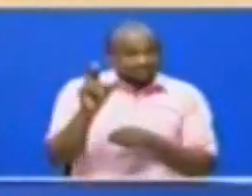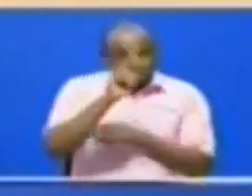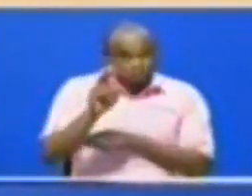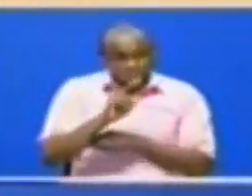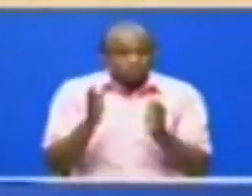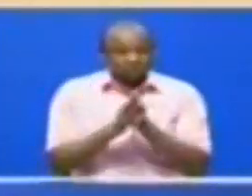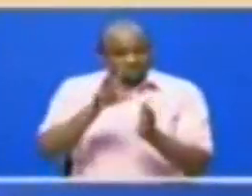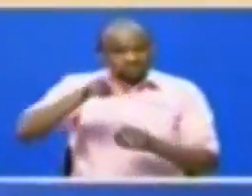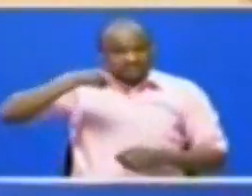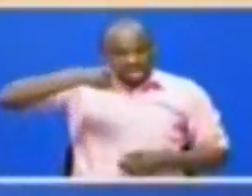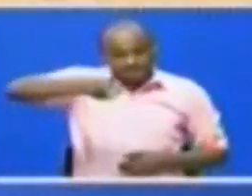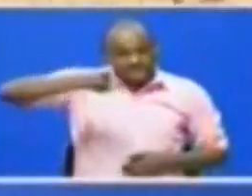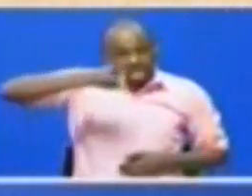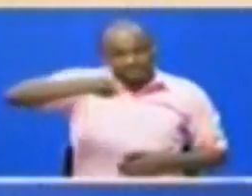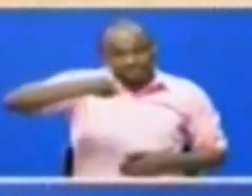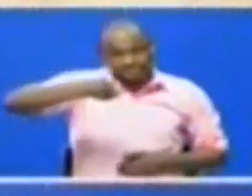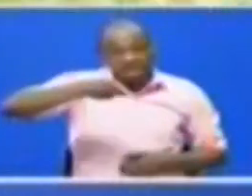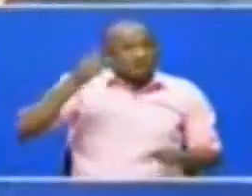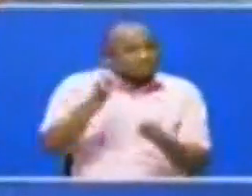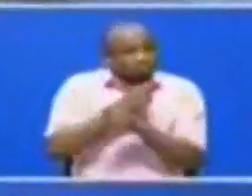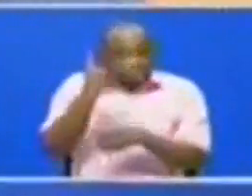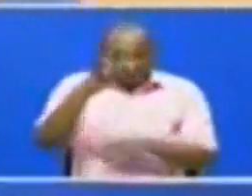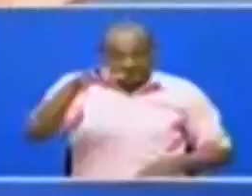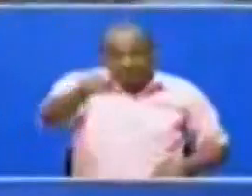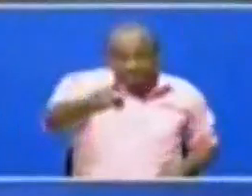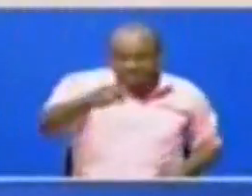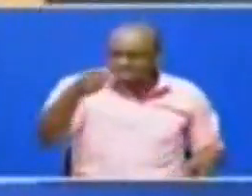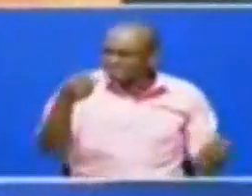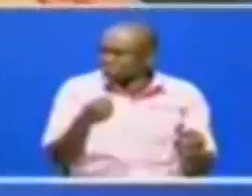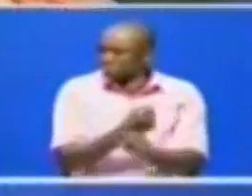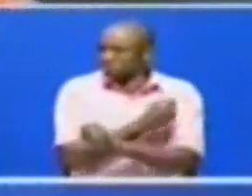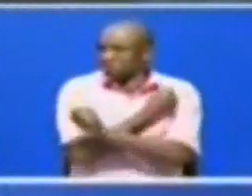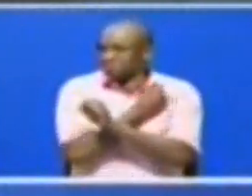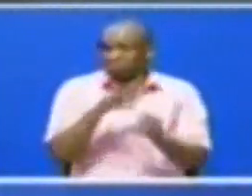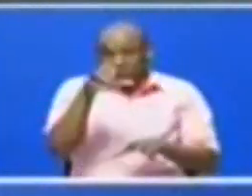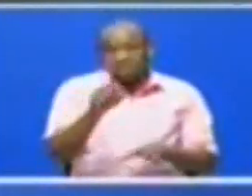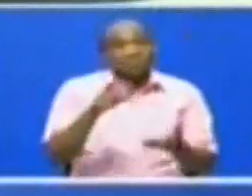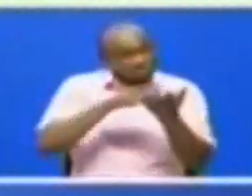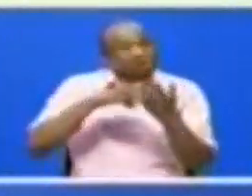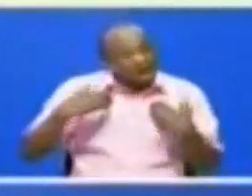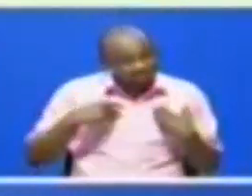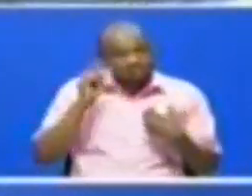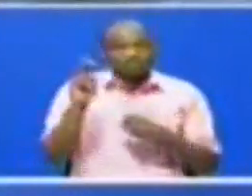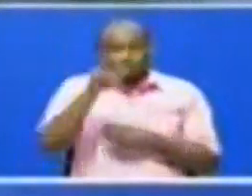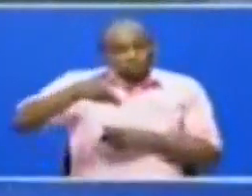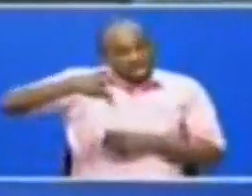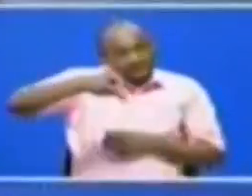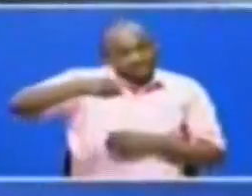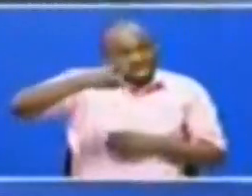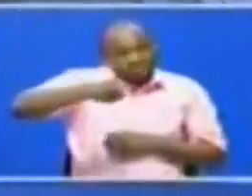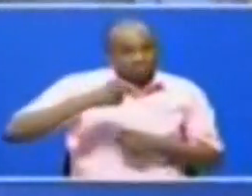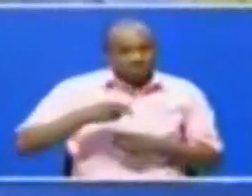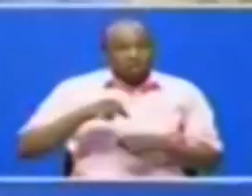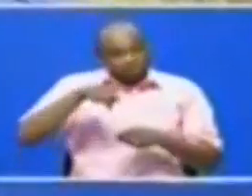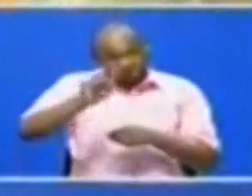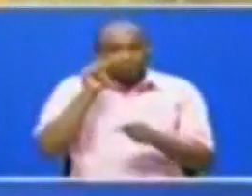graph stick kwa sababu huwezi weka huwezi pereka mkono umushike. Lazima tutumie graph stick